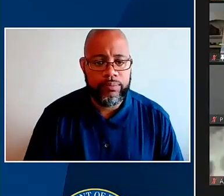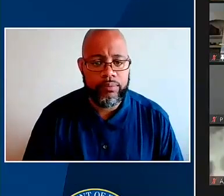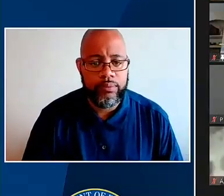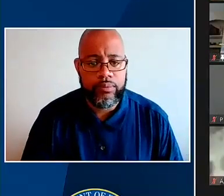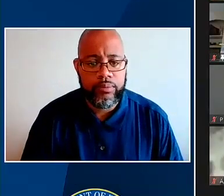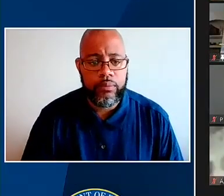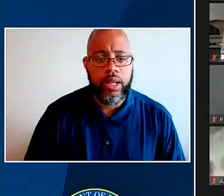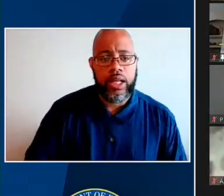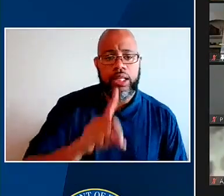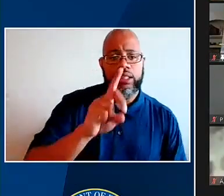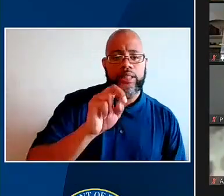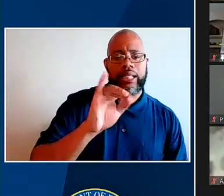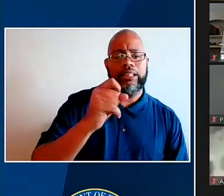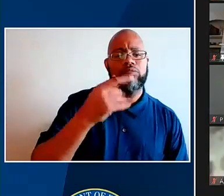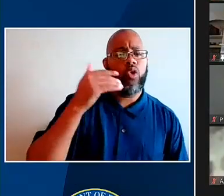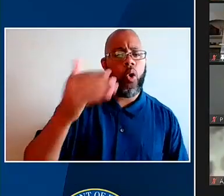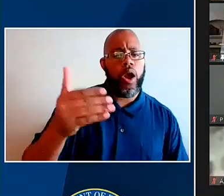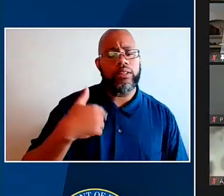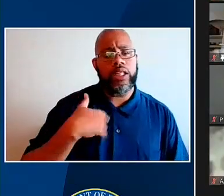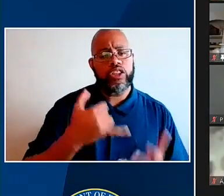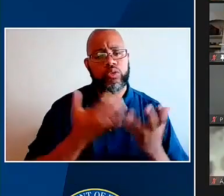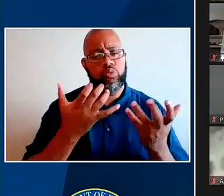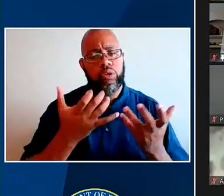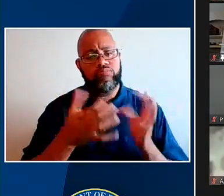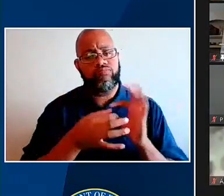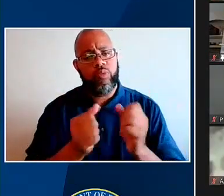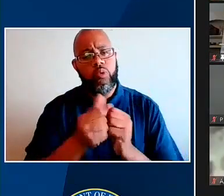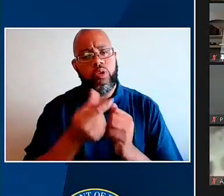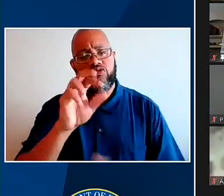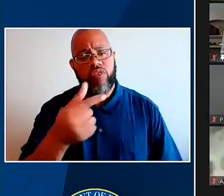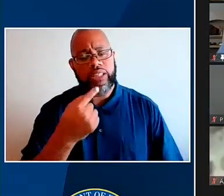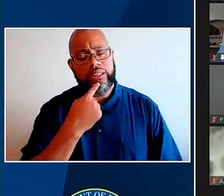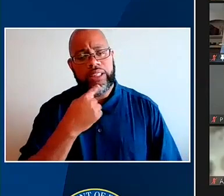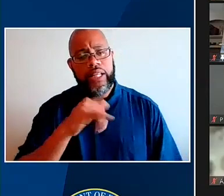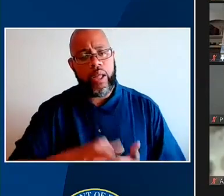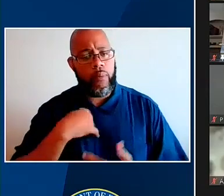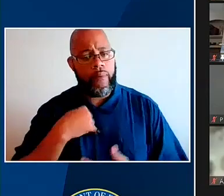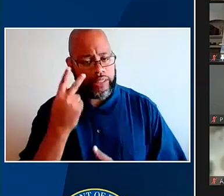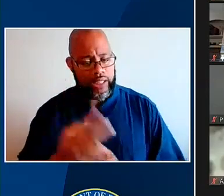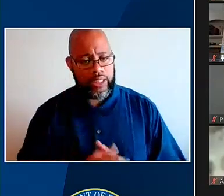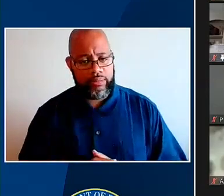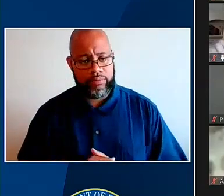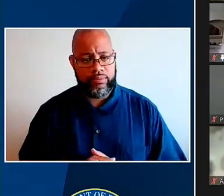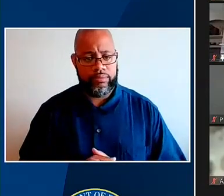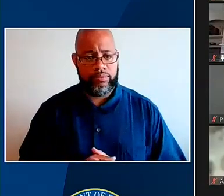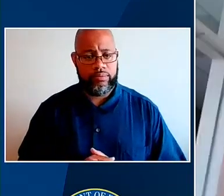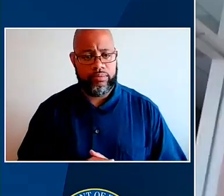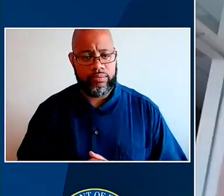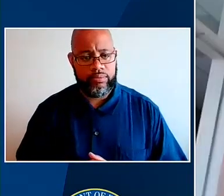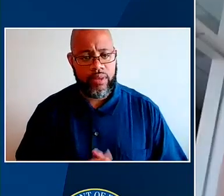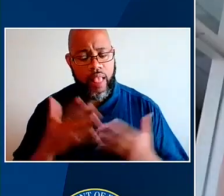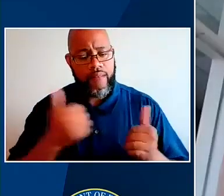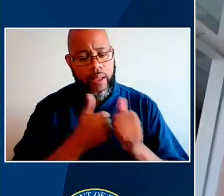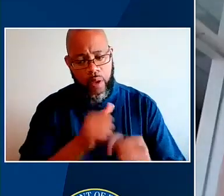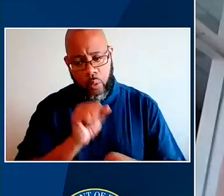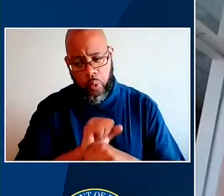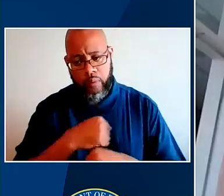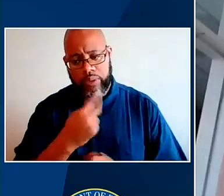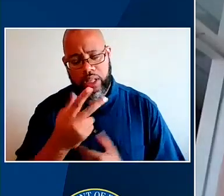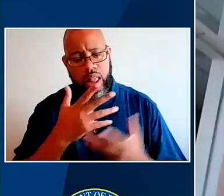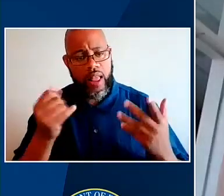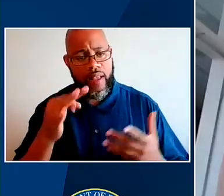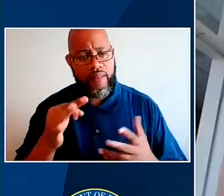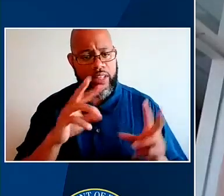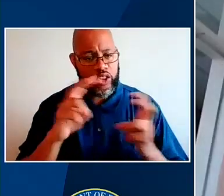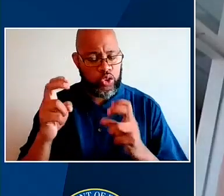go ahead. I just wanted to tag on to what Greg had said, that we've seen, I do a lot of compliance work, and we've seen a lot of